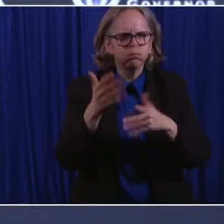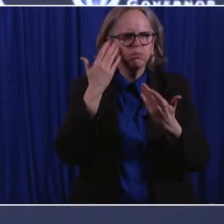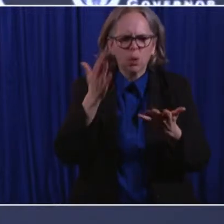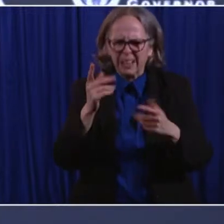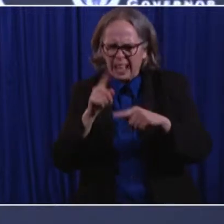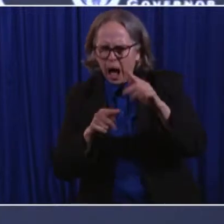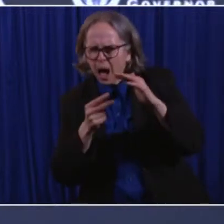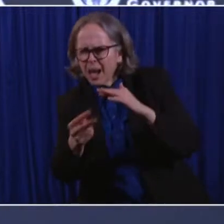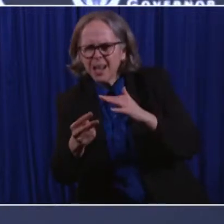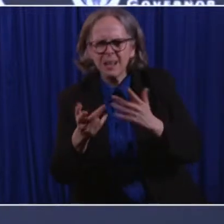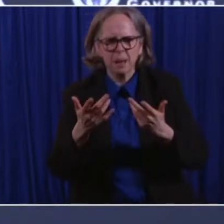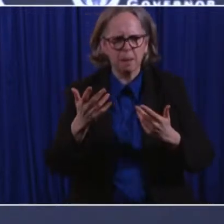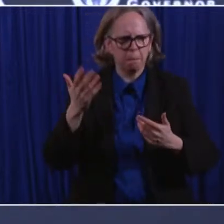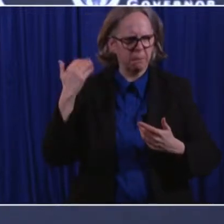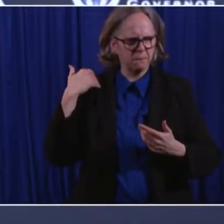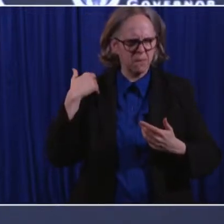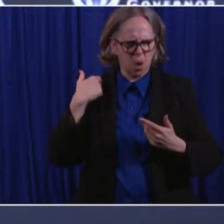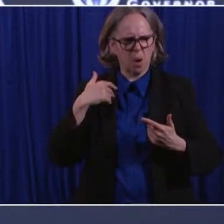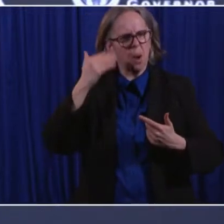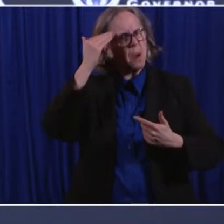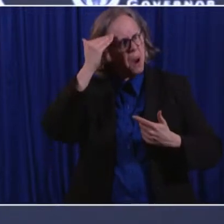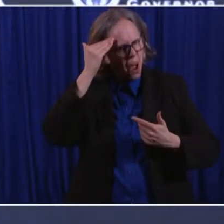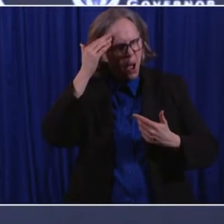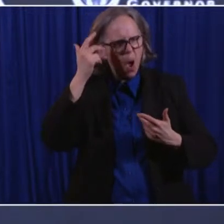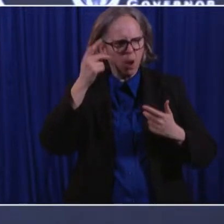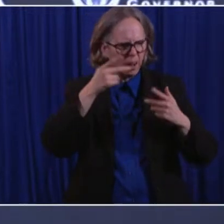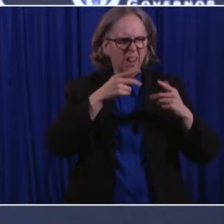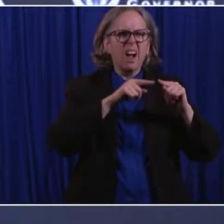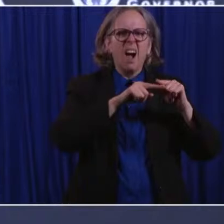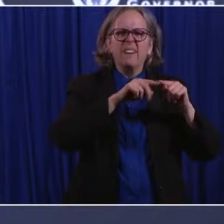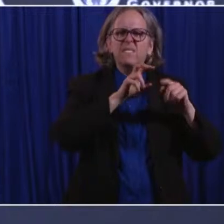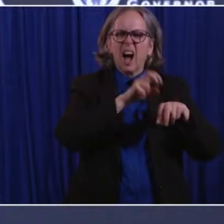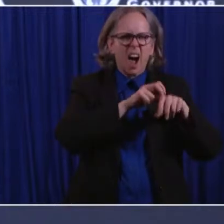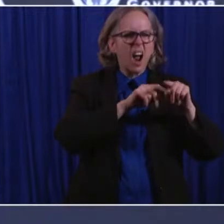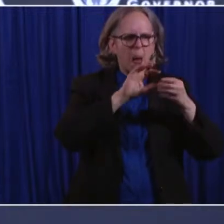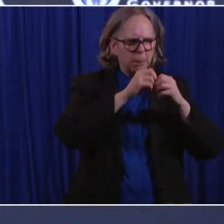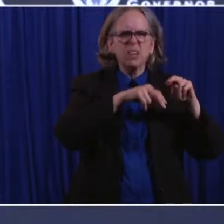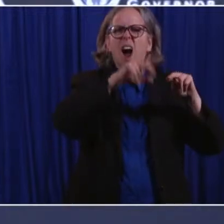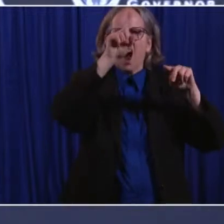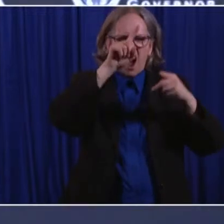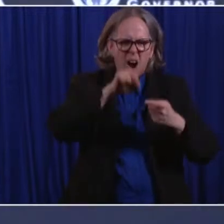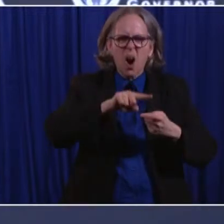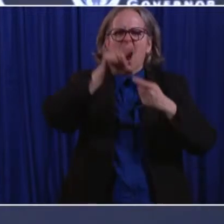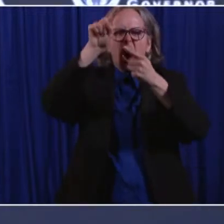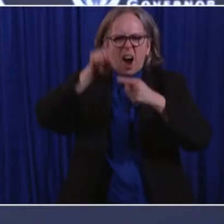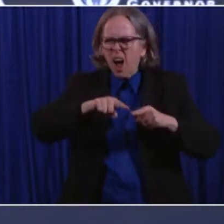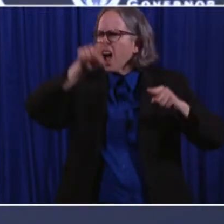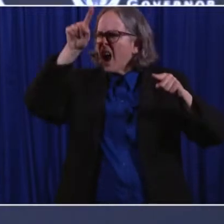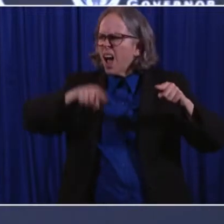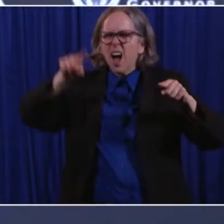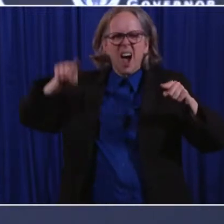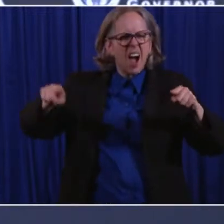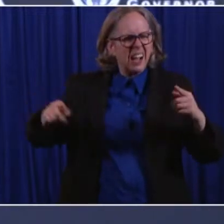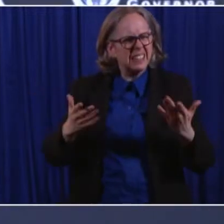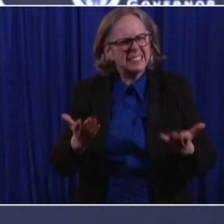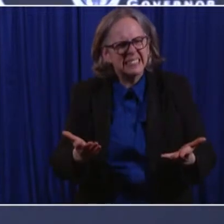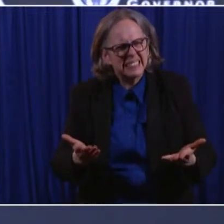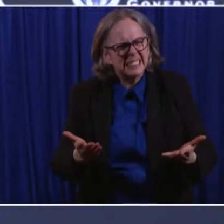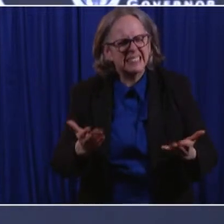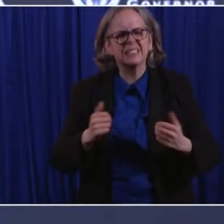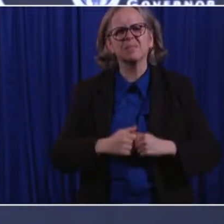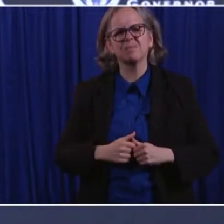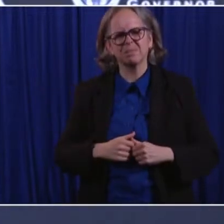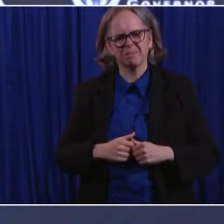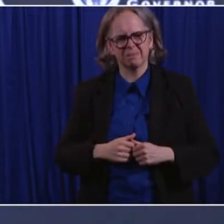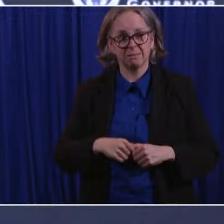down, up and down. What's counter to that and what's encouraging is 2.4 million Ohioans